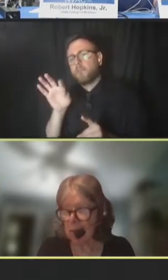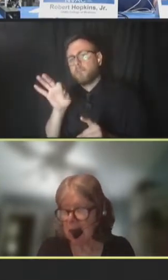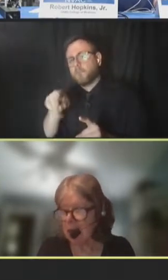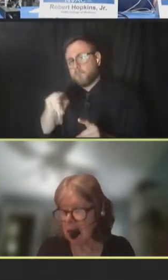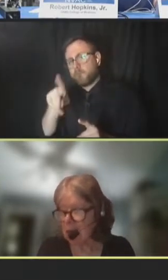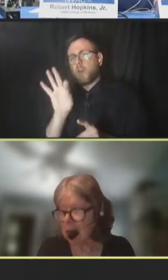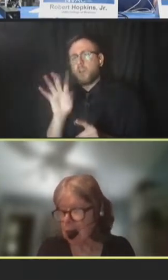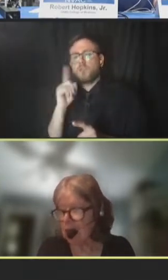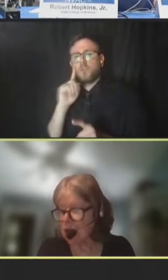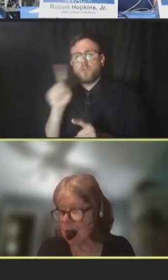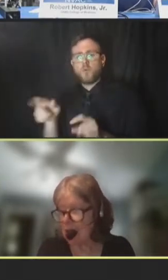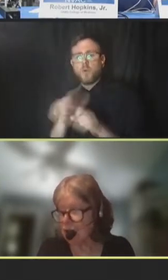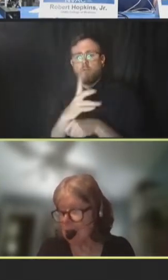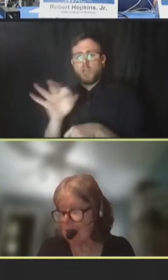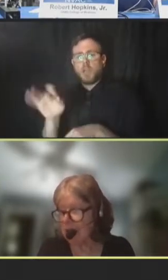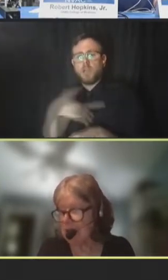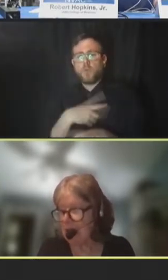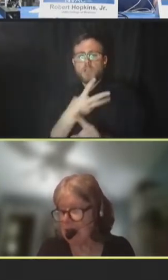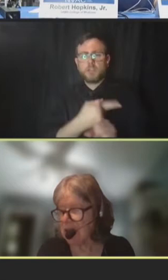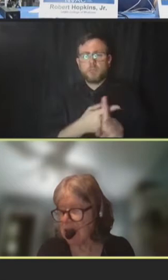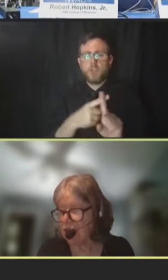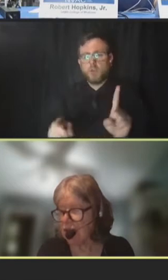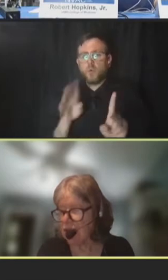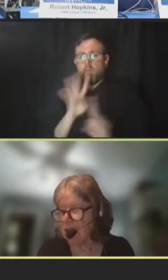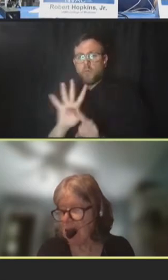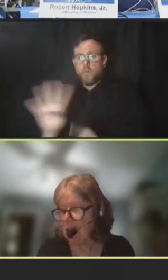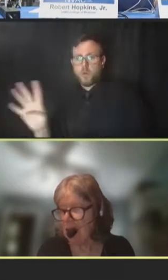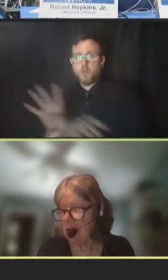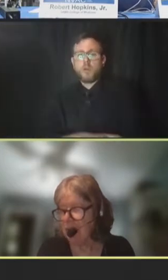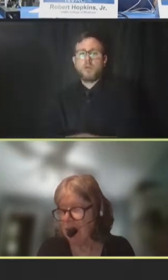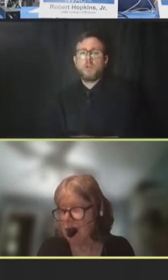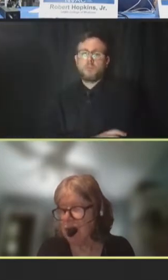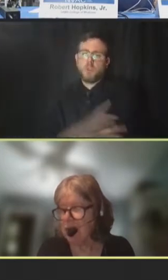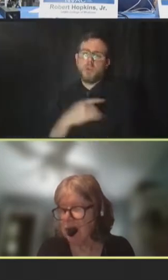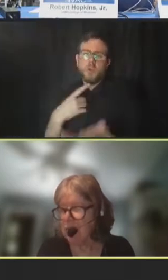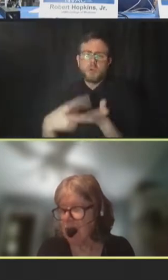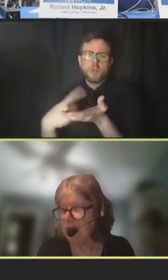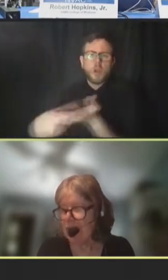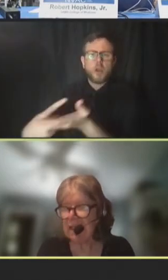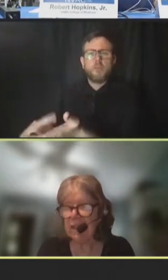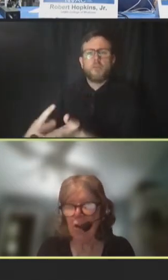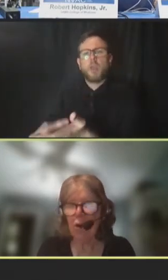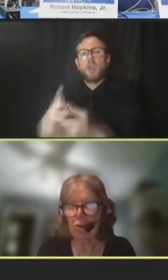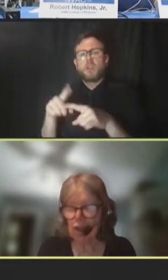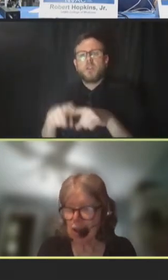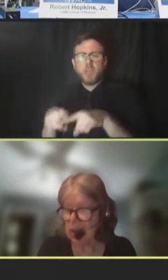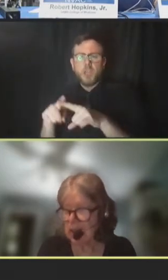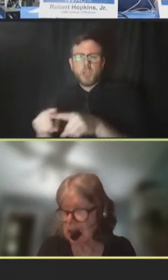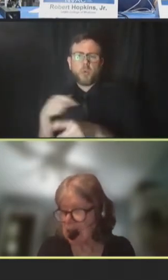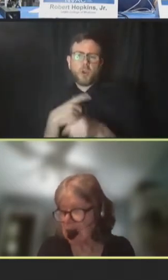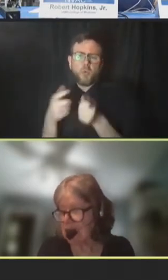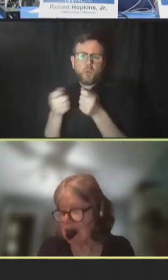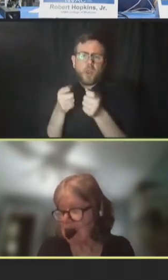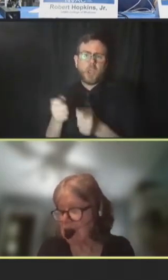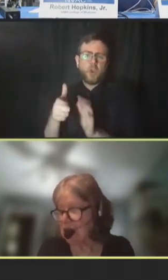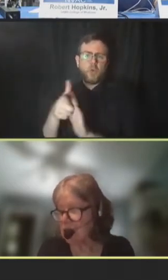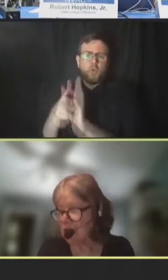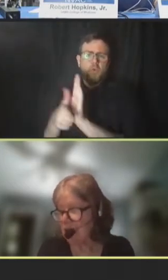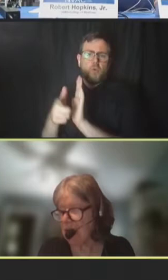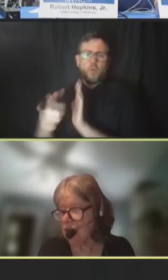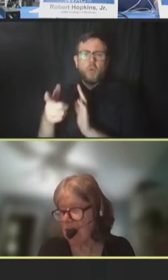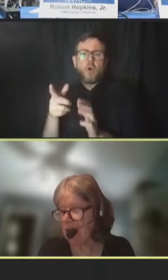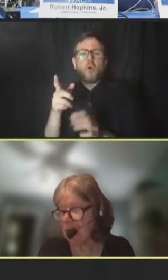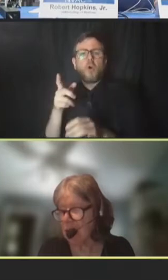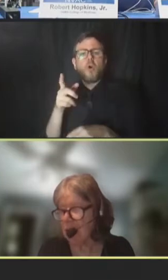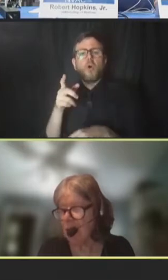there being regulatory action by FDA, discussion of the use of the Moderna vaccine in older children 6 to 17 years of